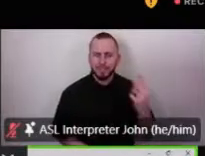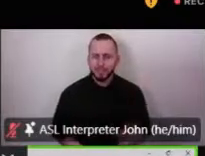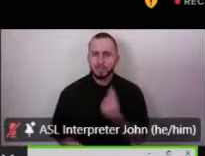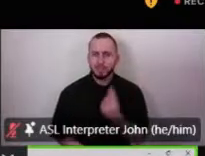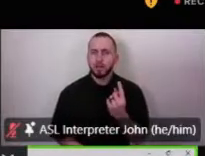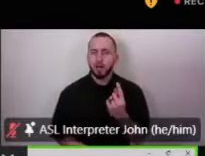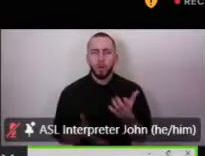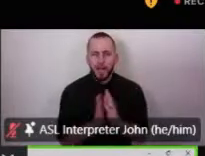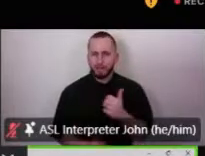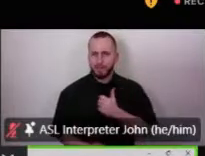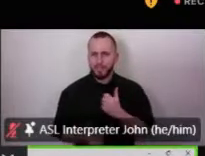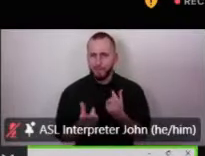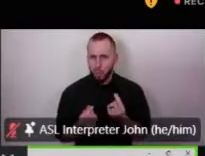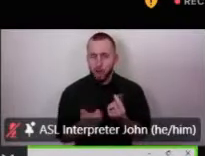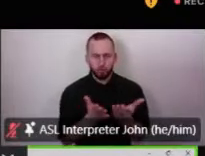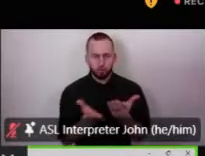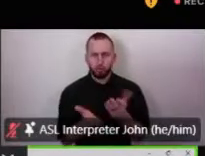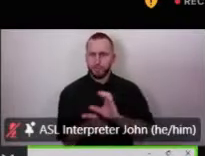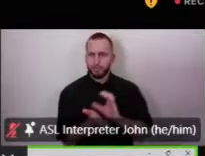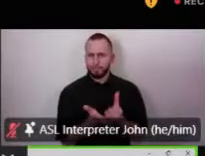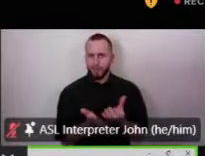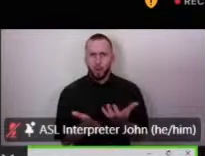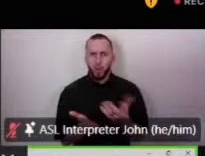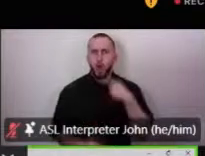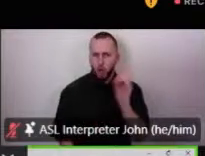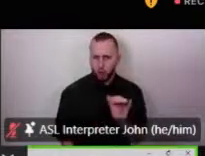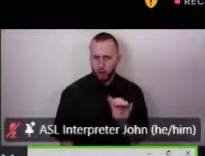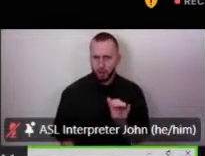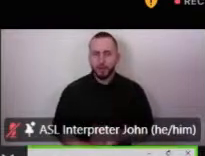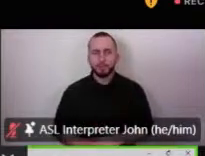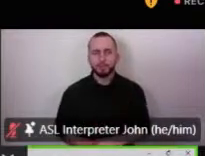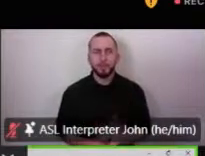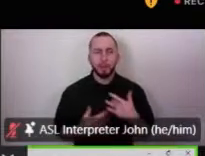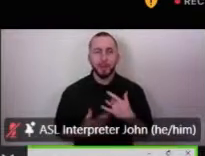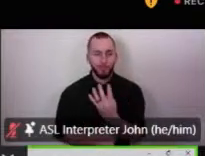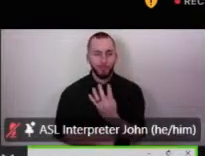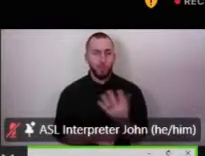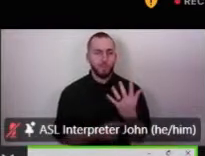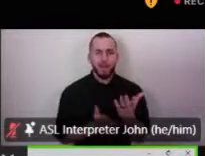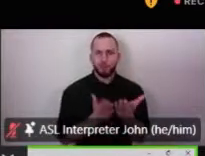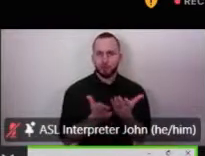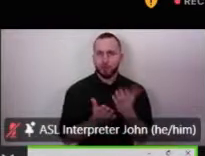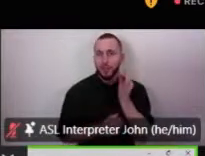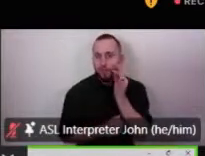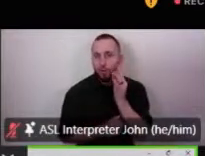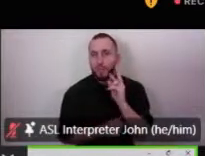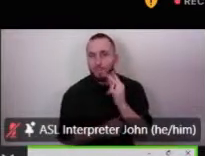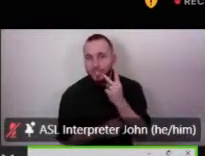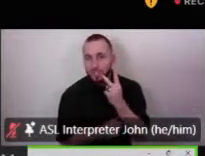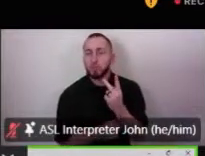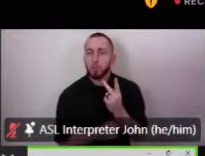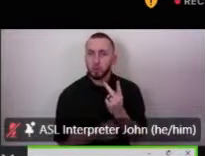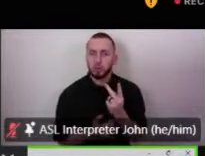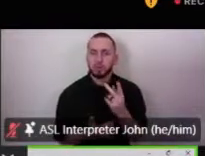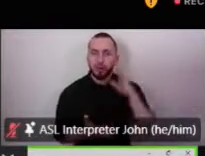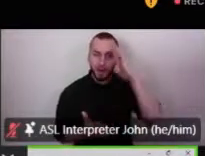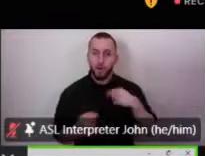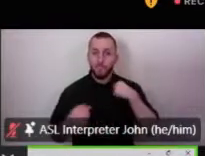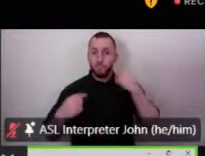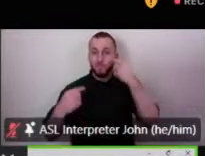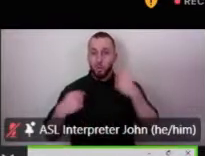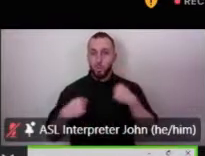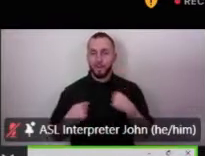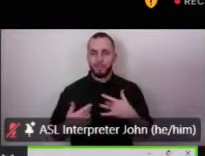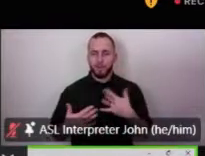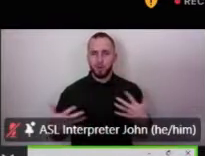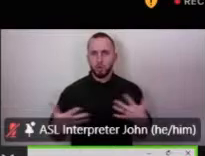is like, what does a serving size look like? Because when I hear 4 to 5 servings of fruits or vegetables, I know for me that can feel really